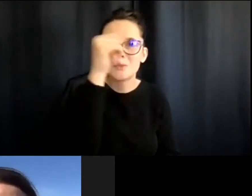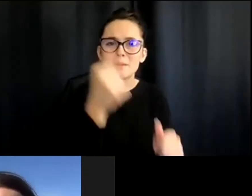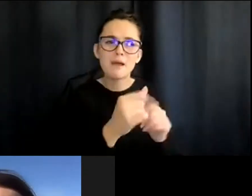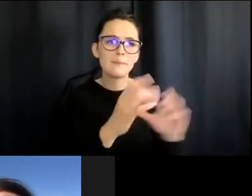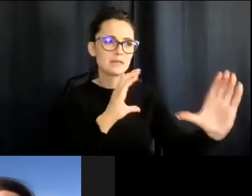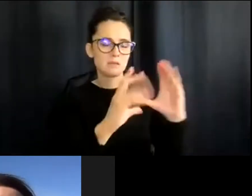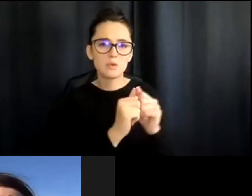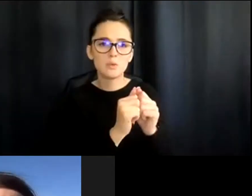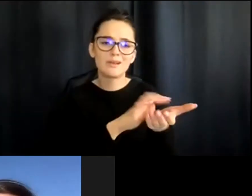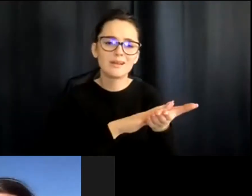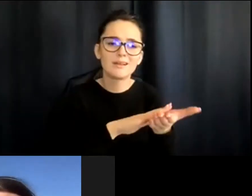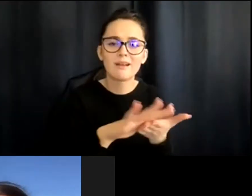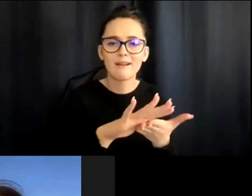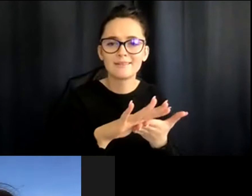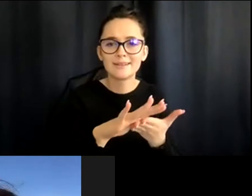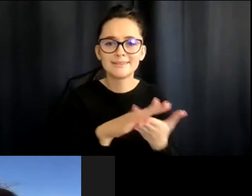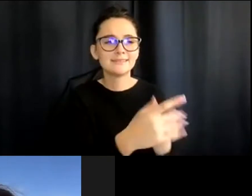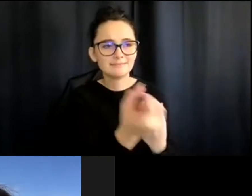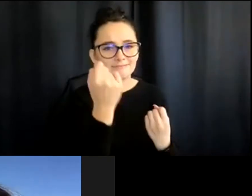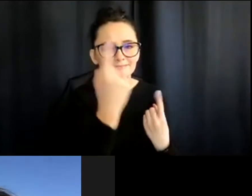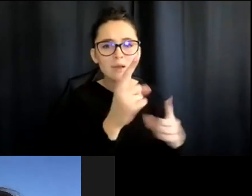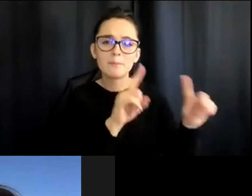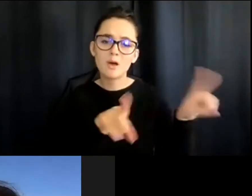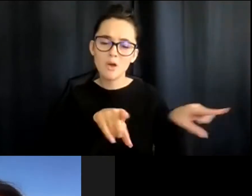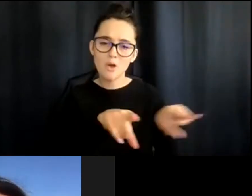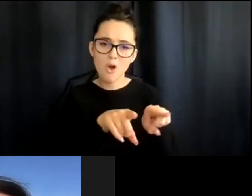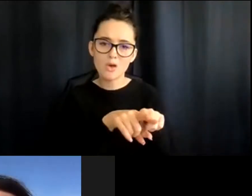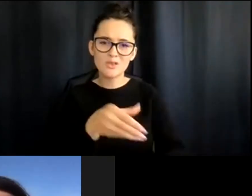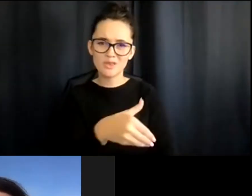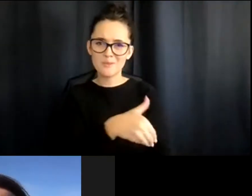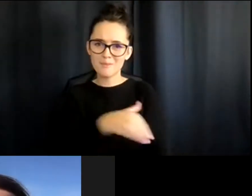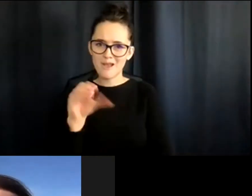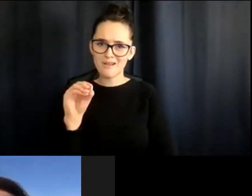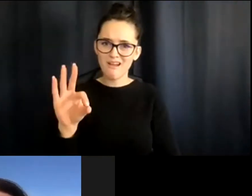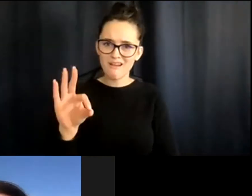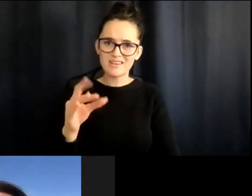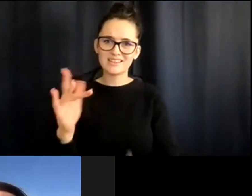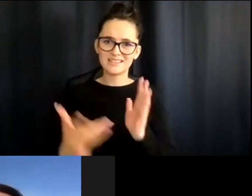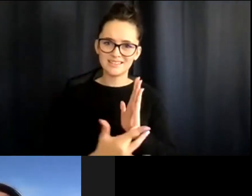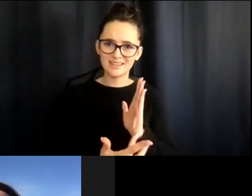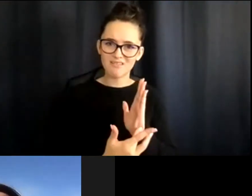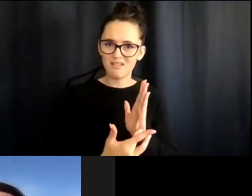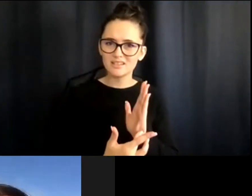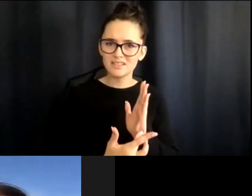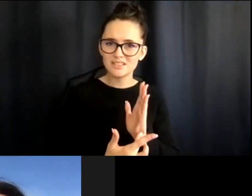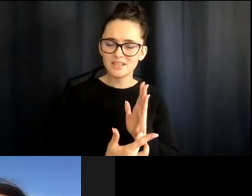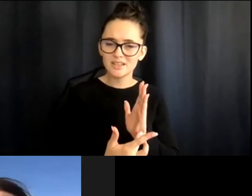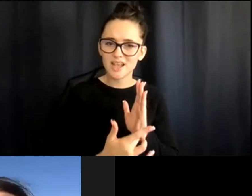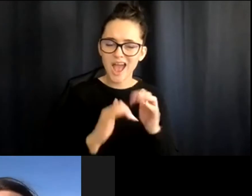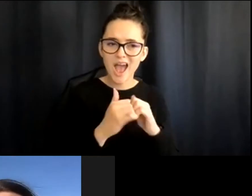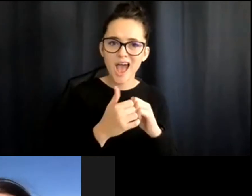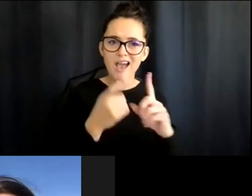compassion when we're in online environments, but we use the power of the technology at our fingertips to